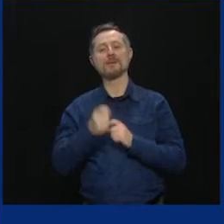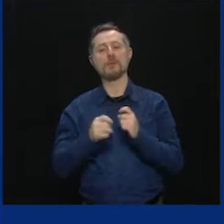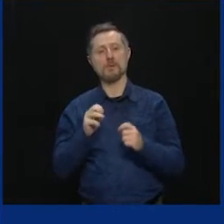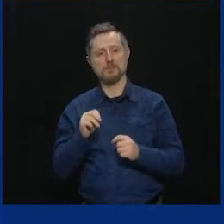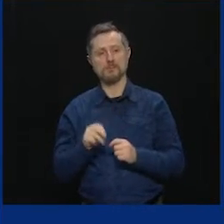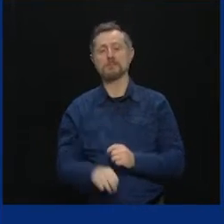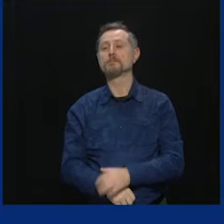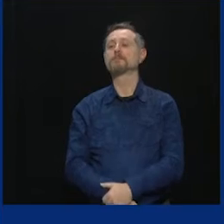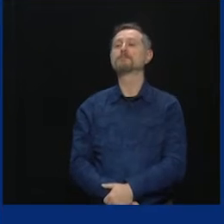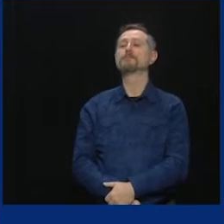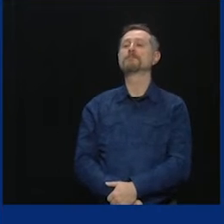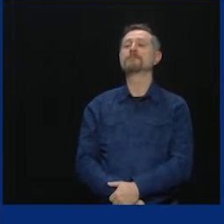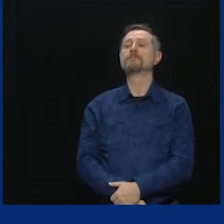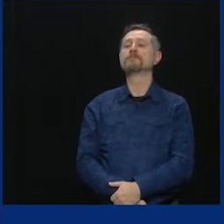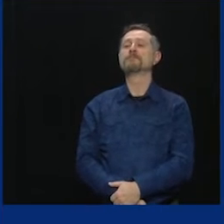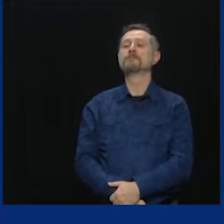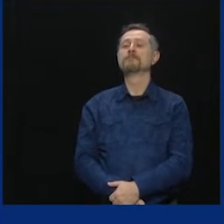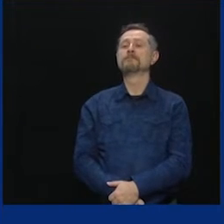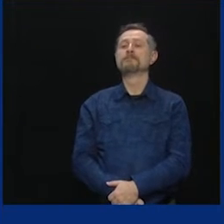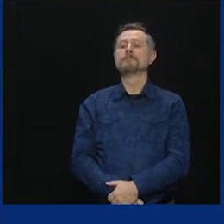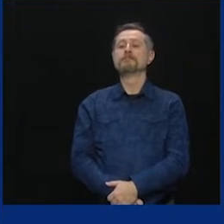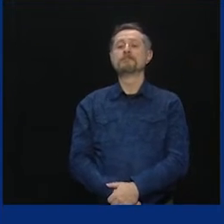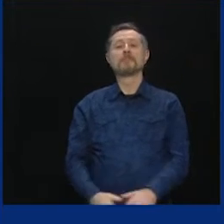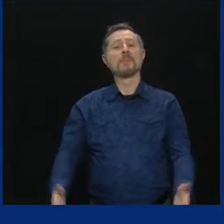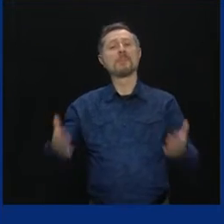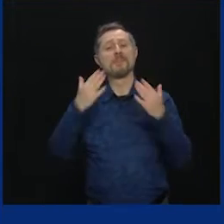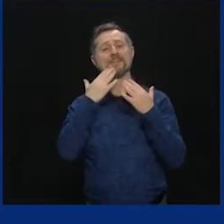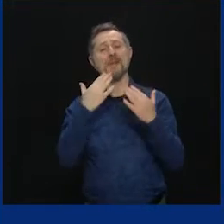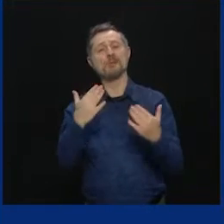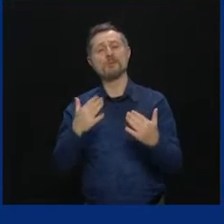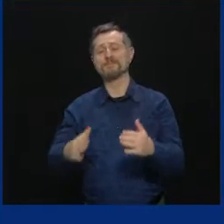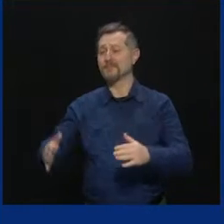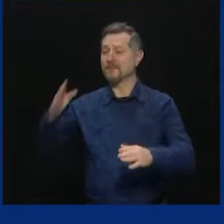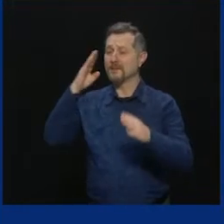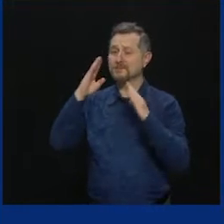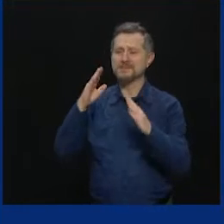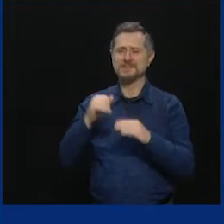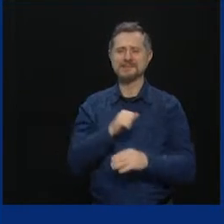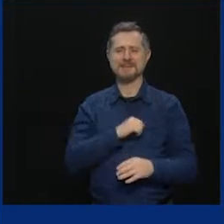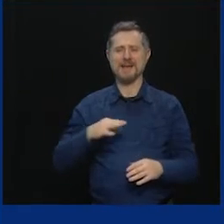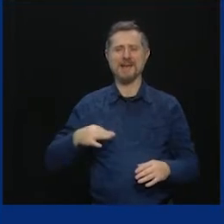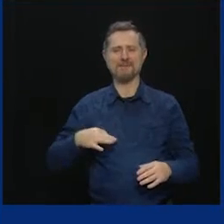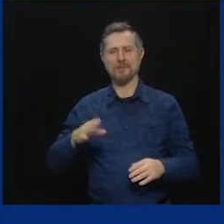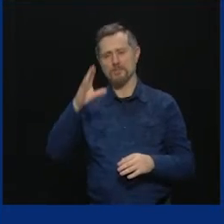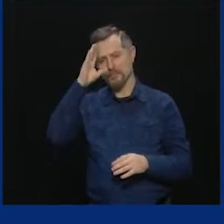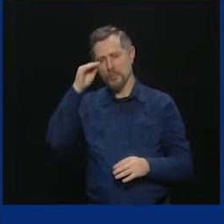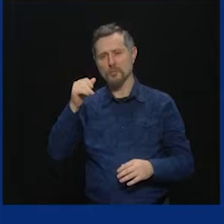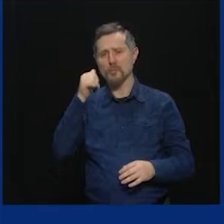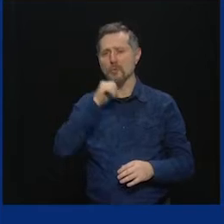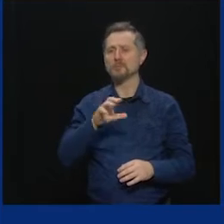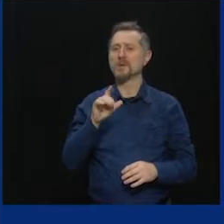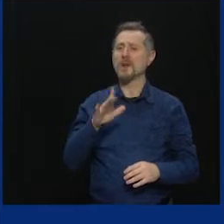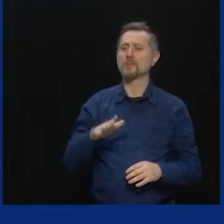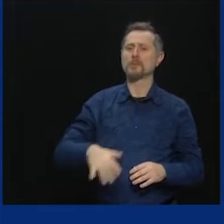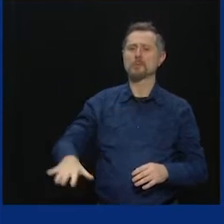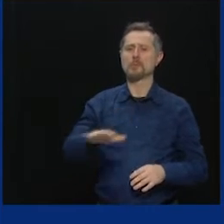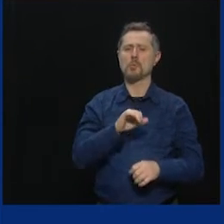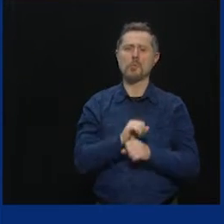to also thank and acknowledge the staff of the Boys and Girls Club, the folks who get it done every